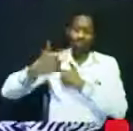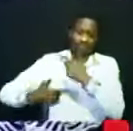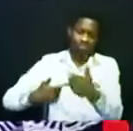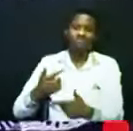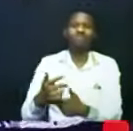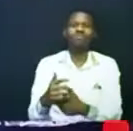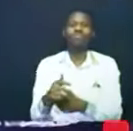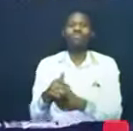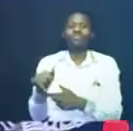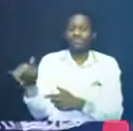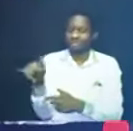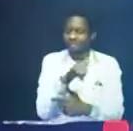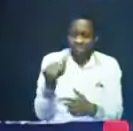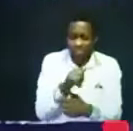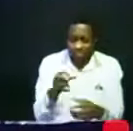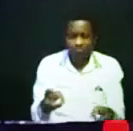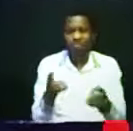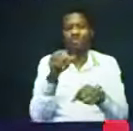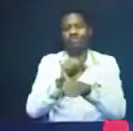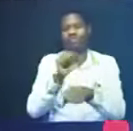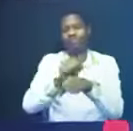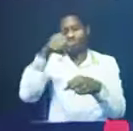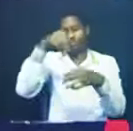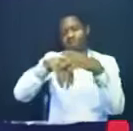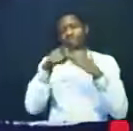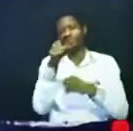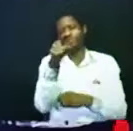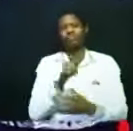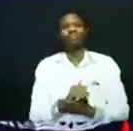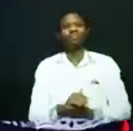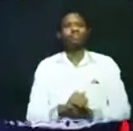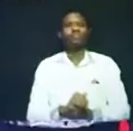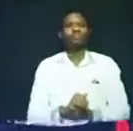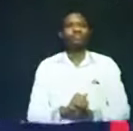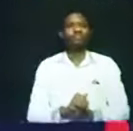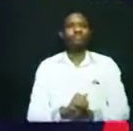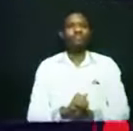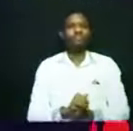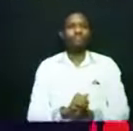Just as it has been